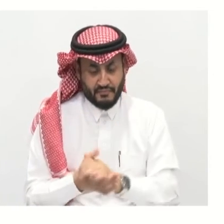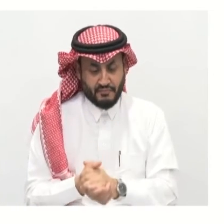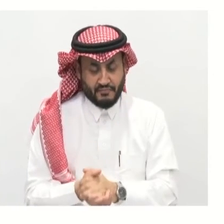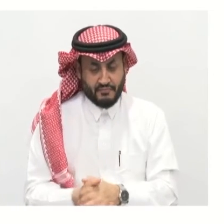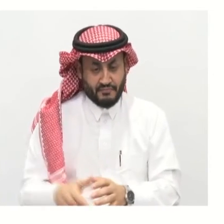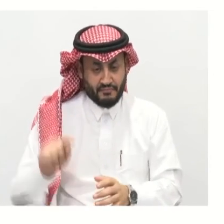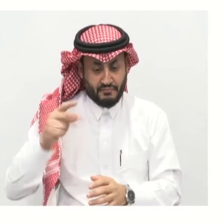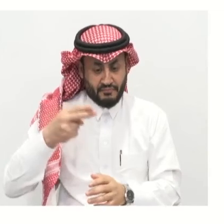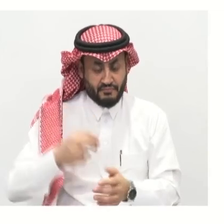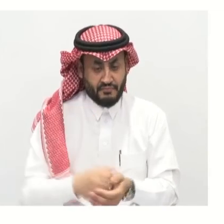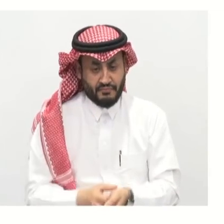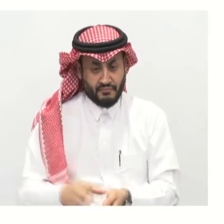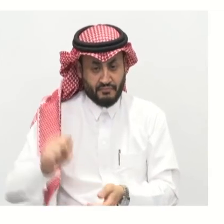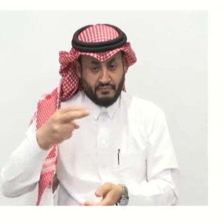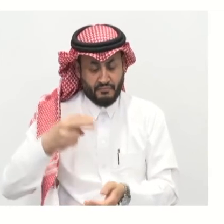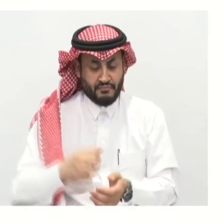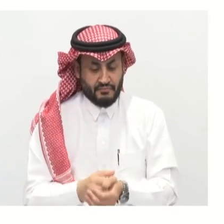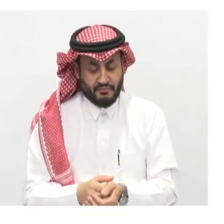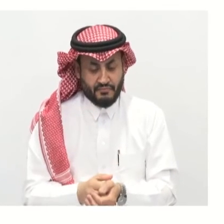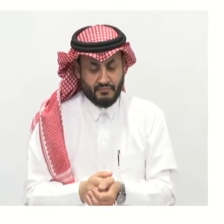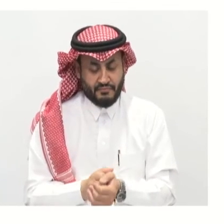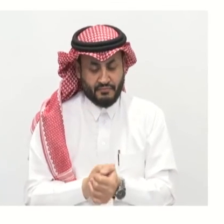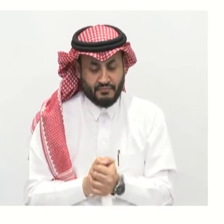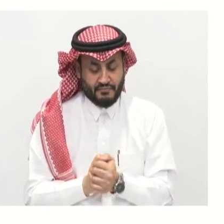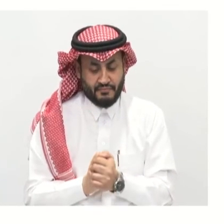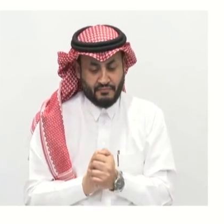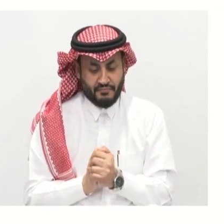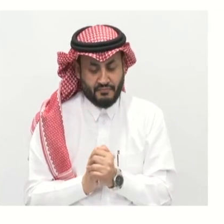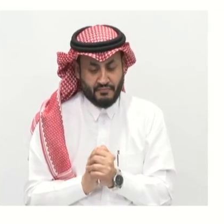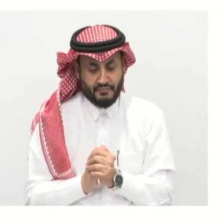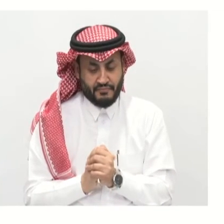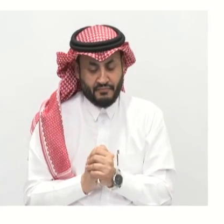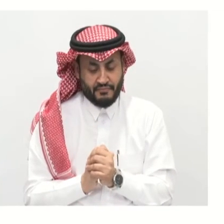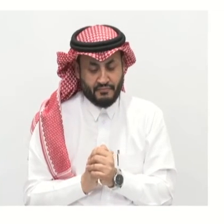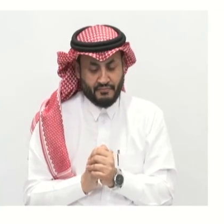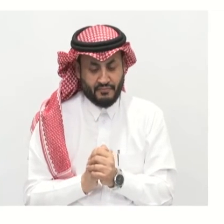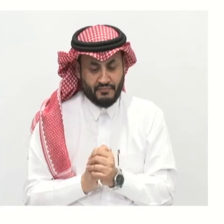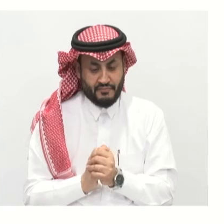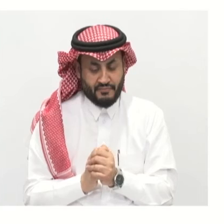shirt is black. This shirt is black.